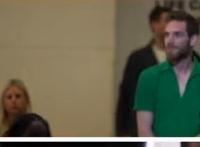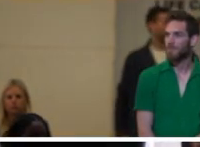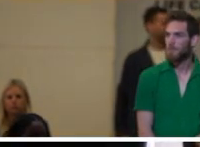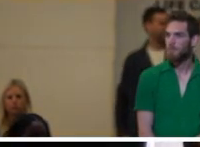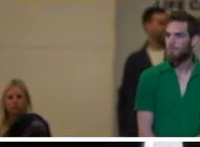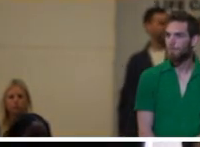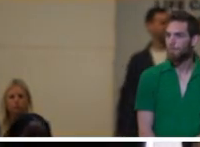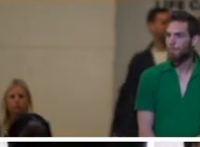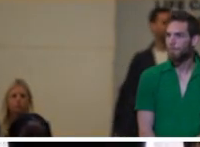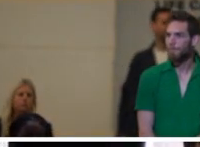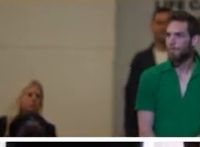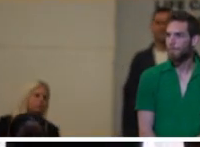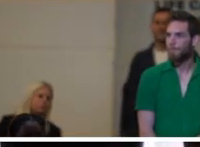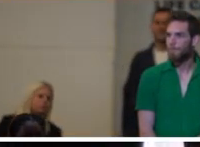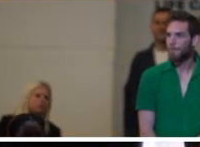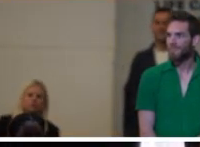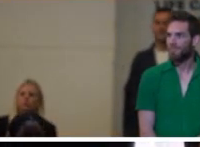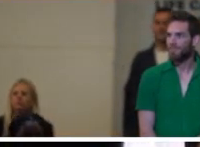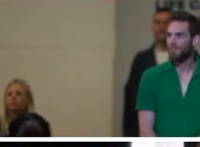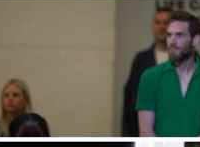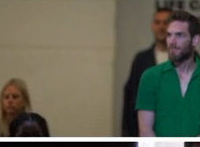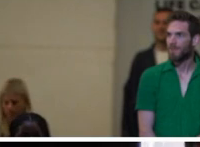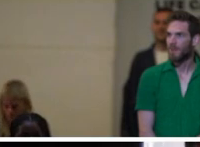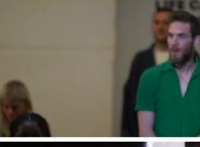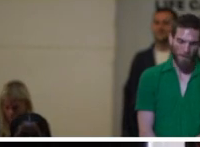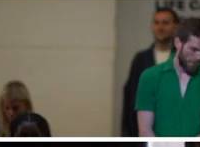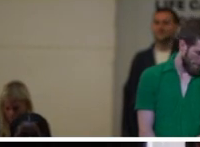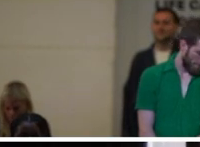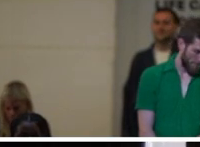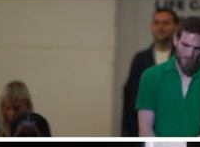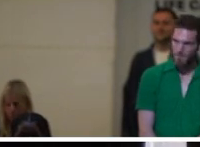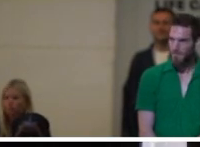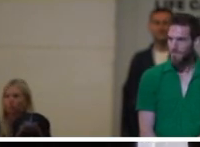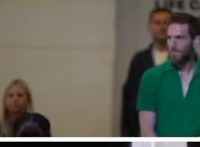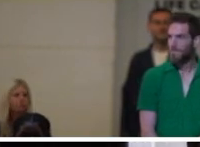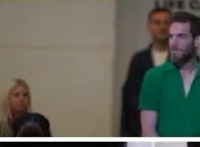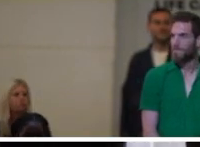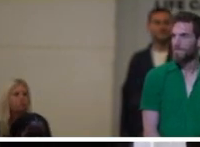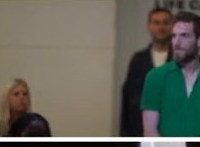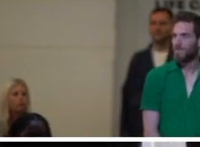All right, give it up for Yasuyuki Ishii and Avant-Gardist.